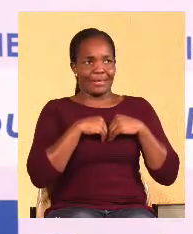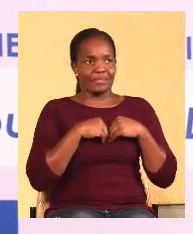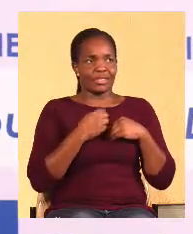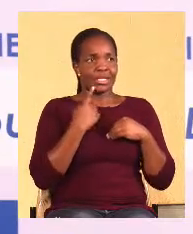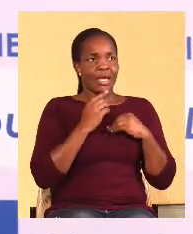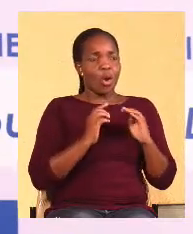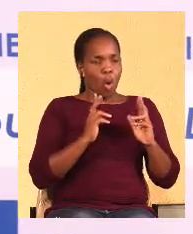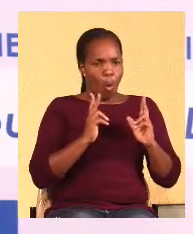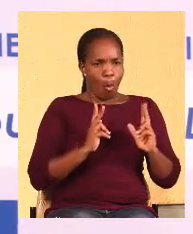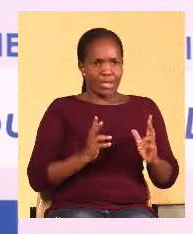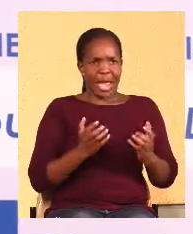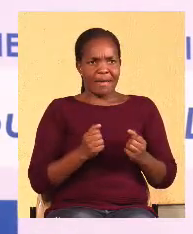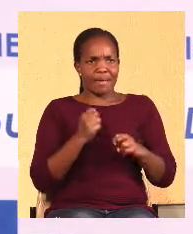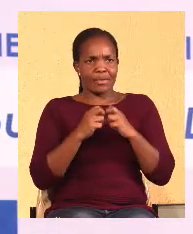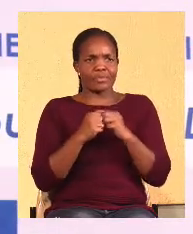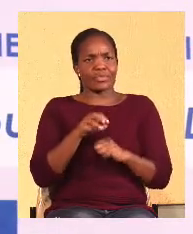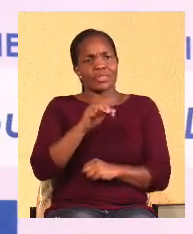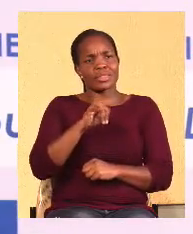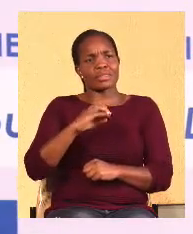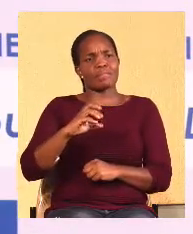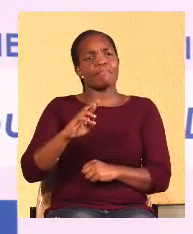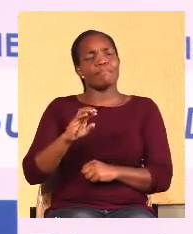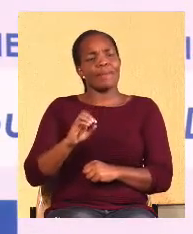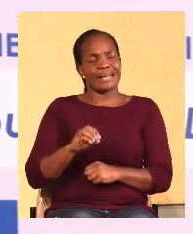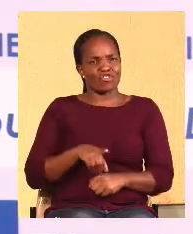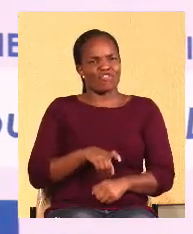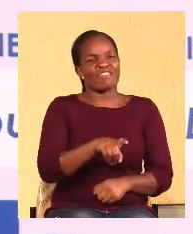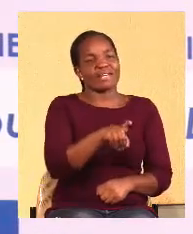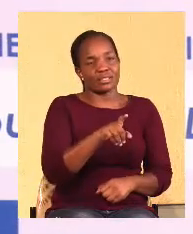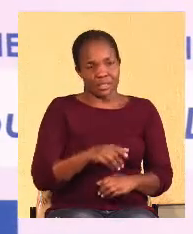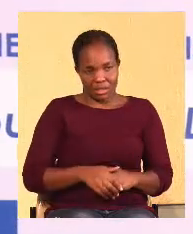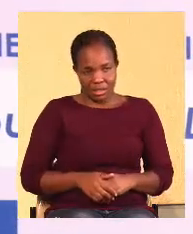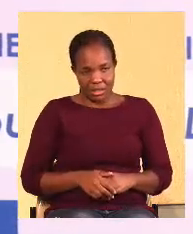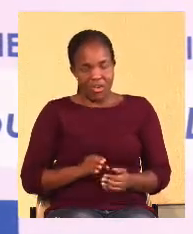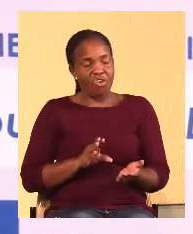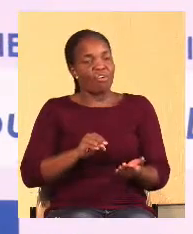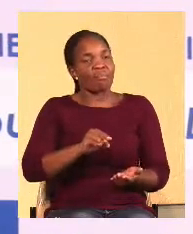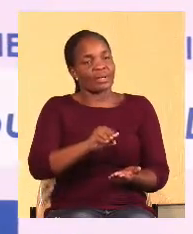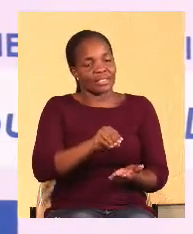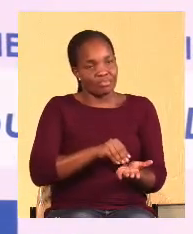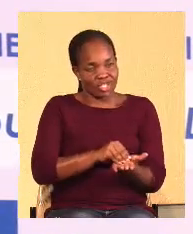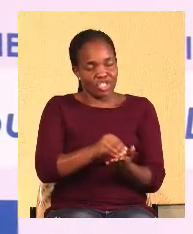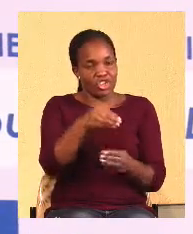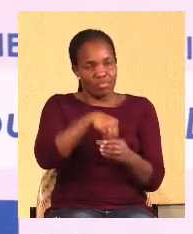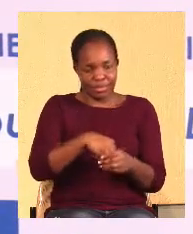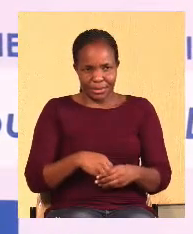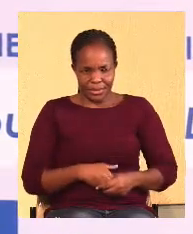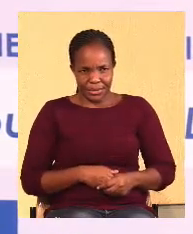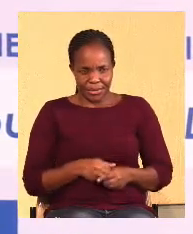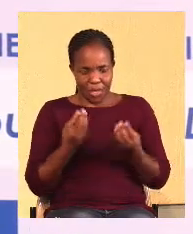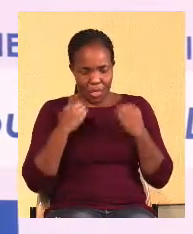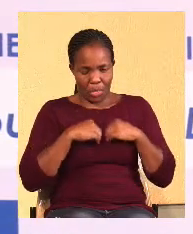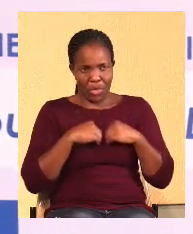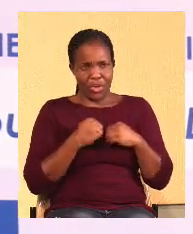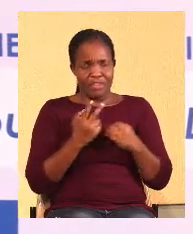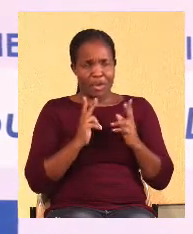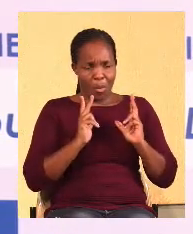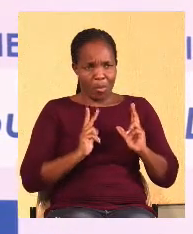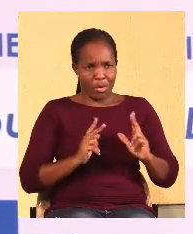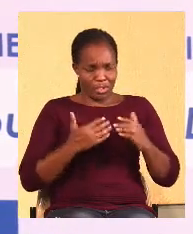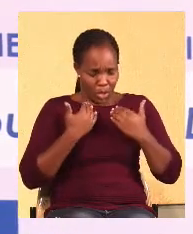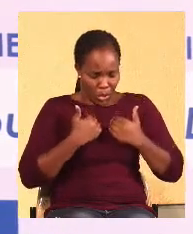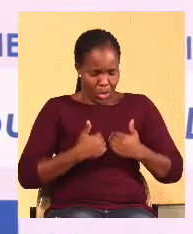a microbe which could be a virus or a bacteria. If you have a good immune system, then that's